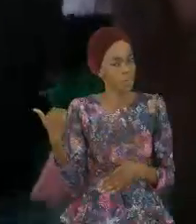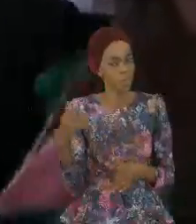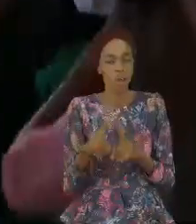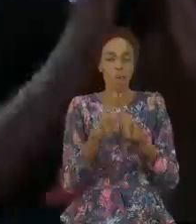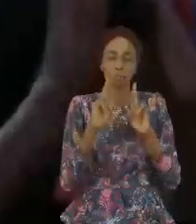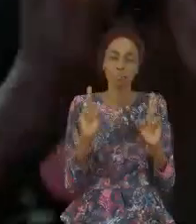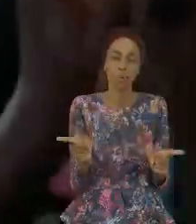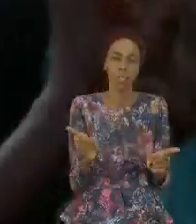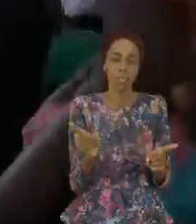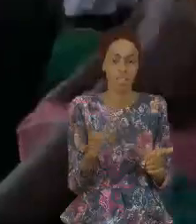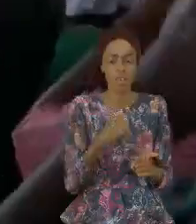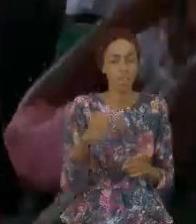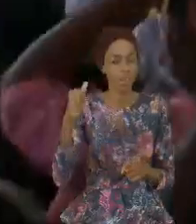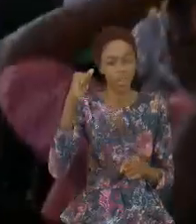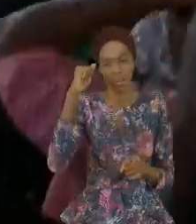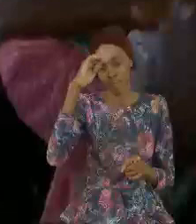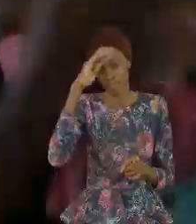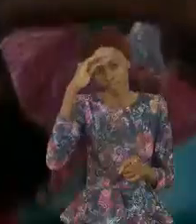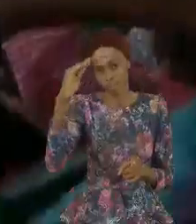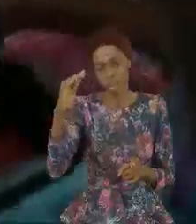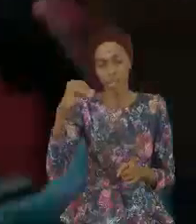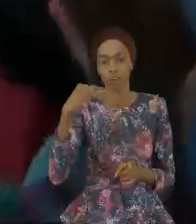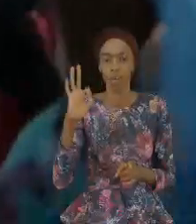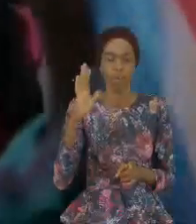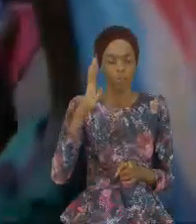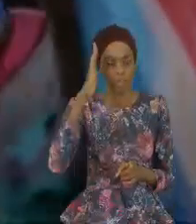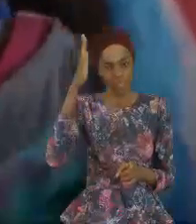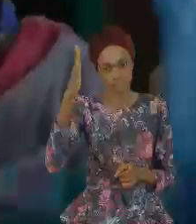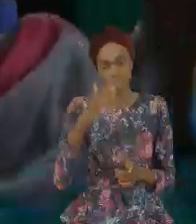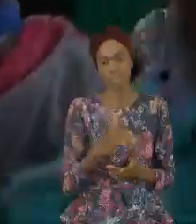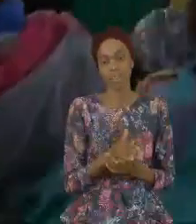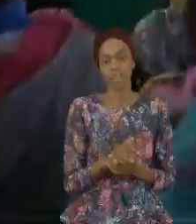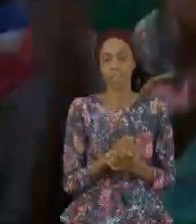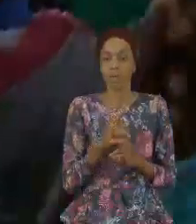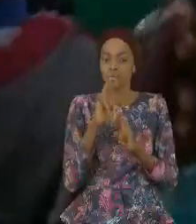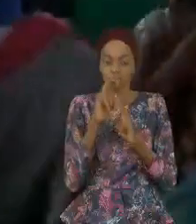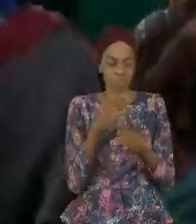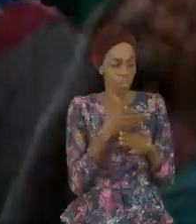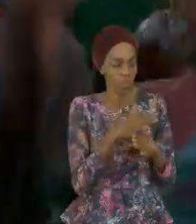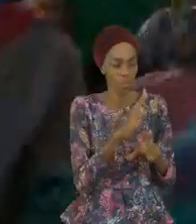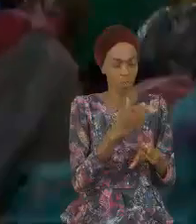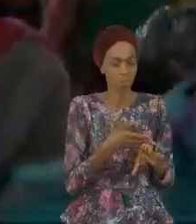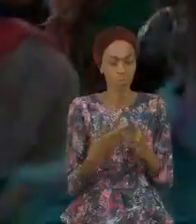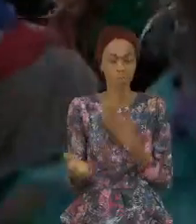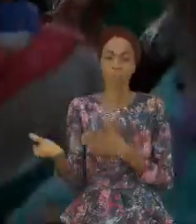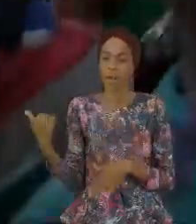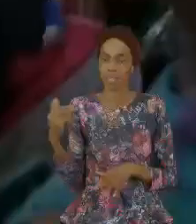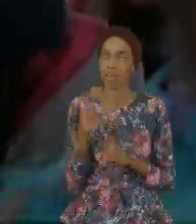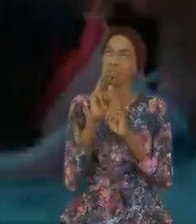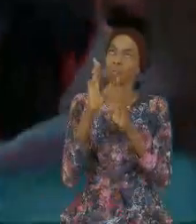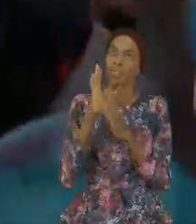but a man of destiny. Look away from the past. Look at the